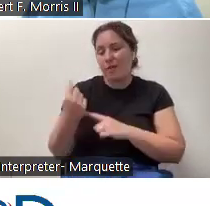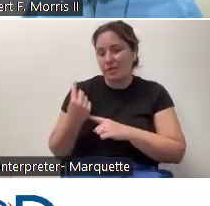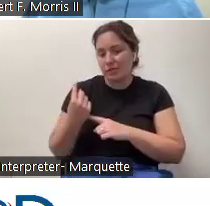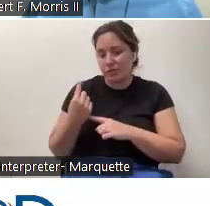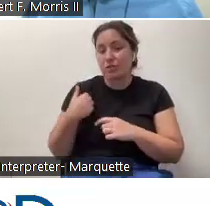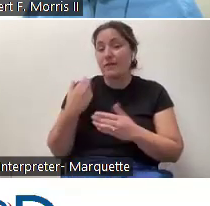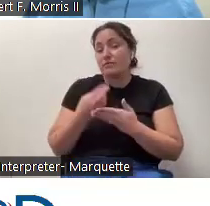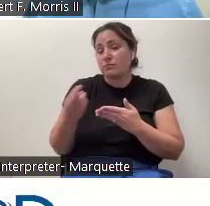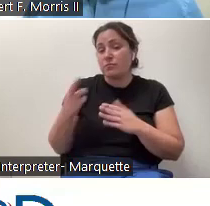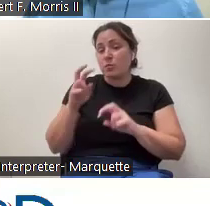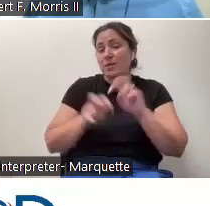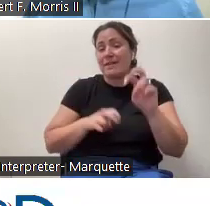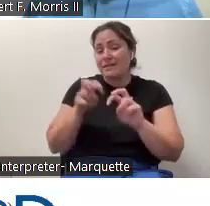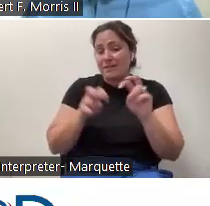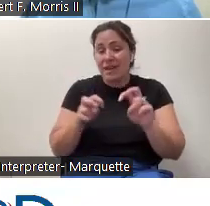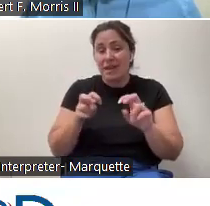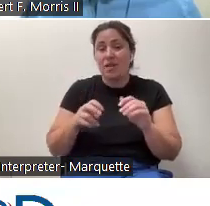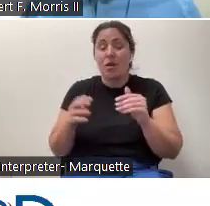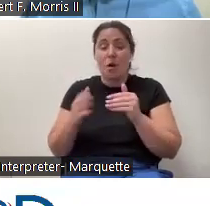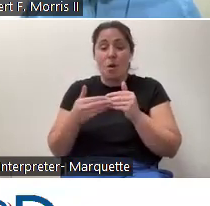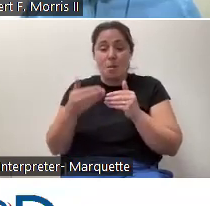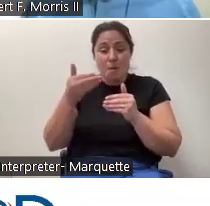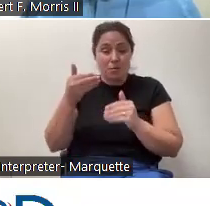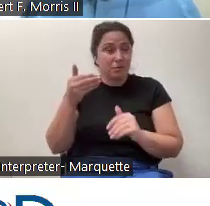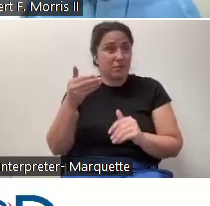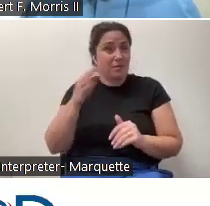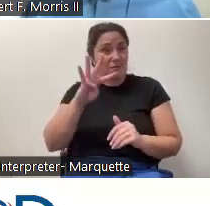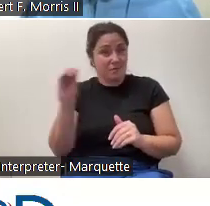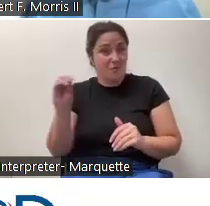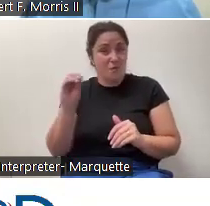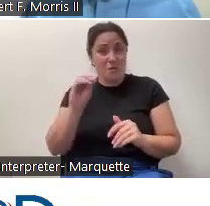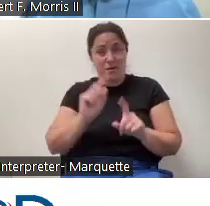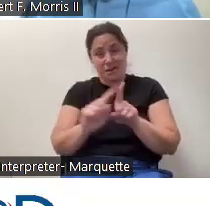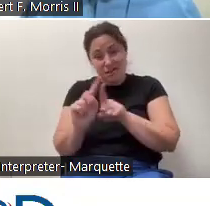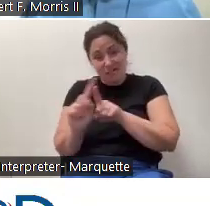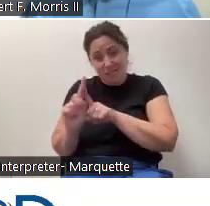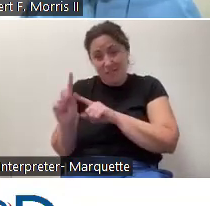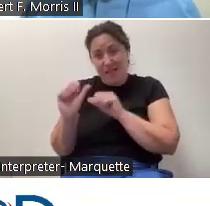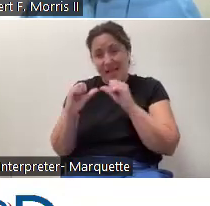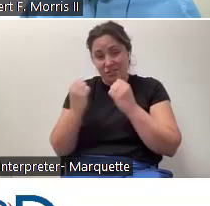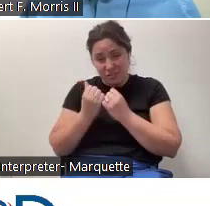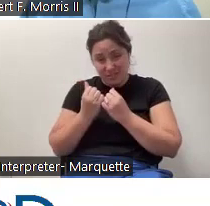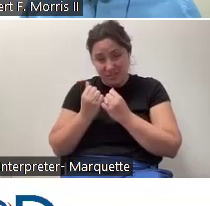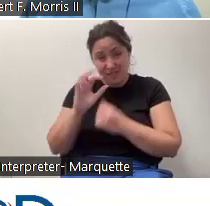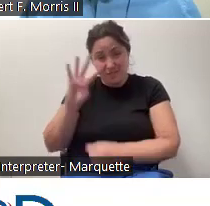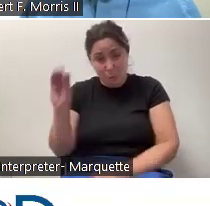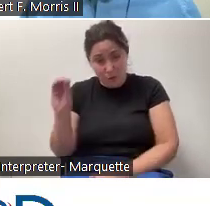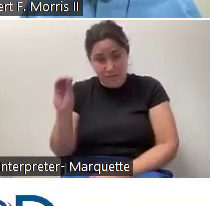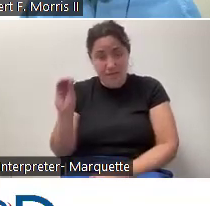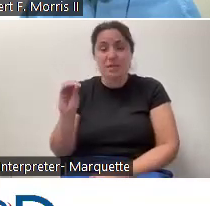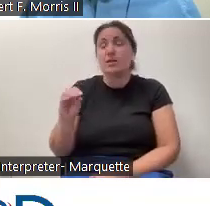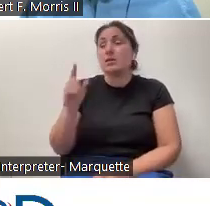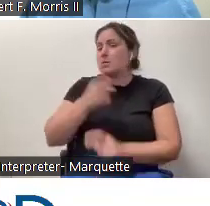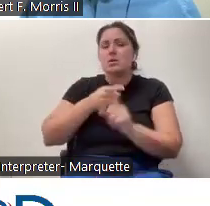resource fair. We had almost 40 different agencies as part of this fair. And the goal of it